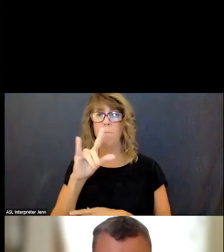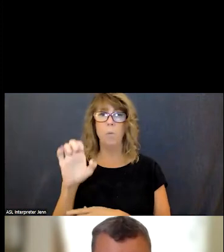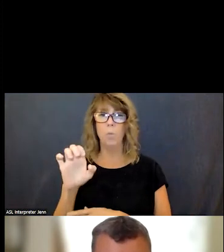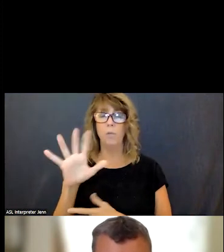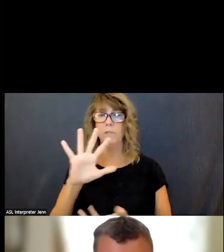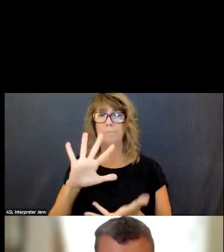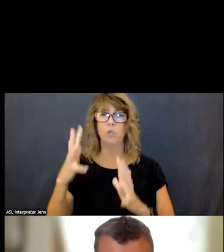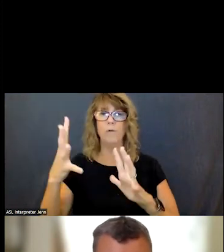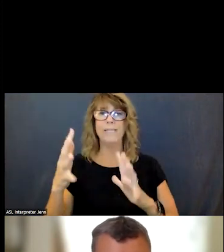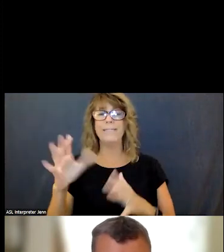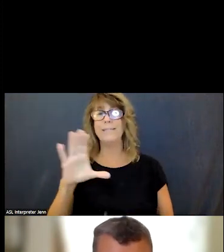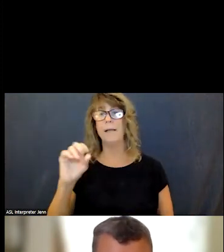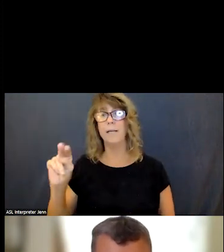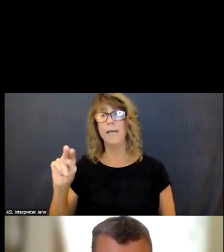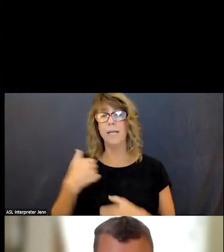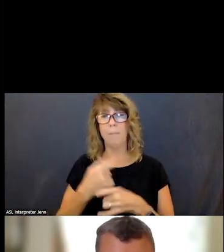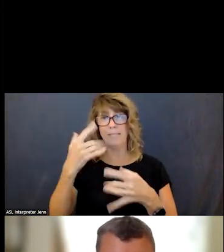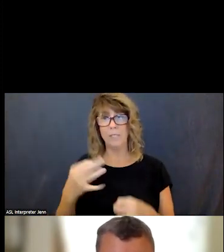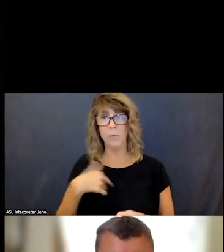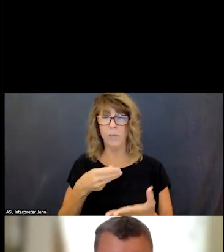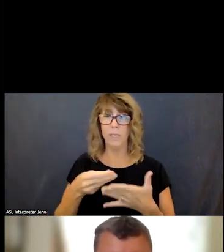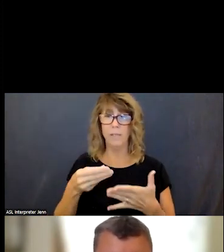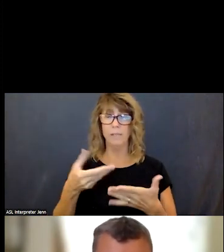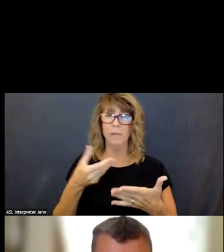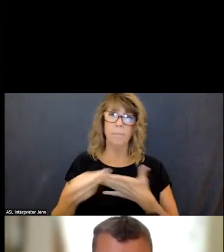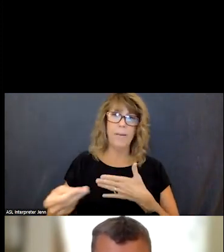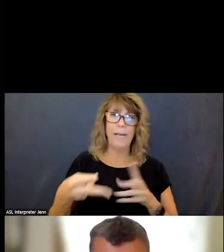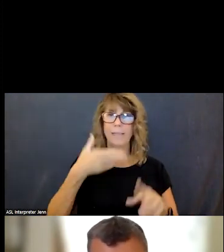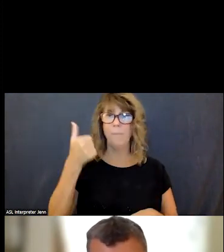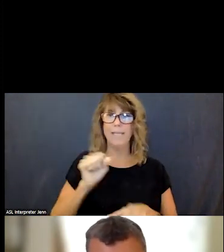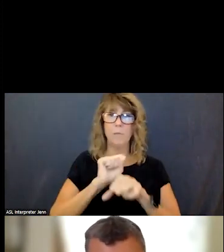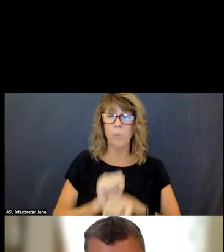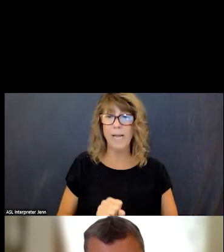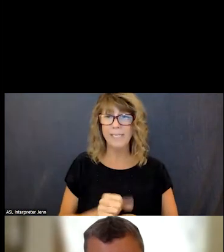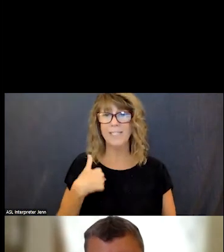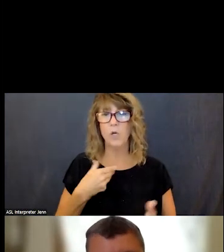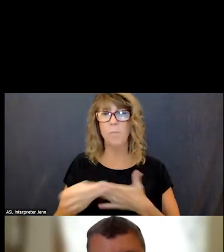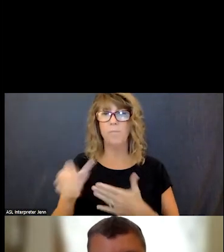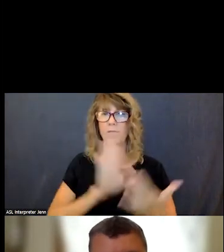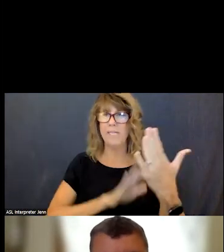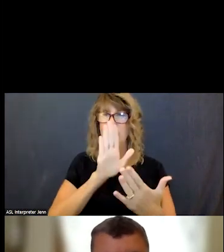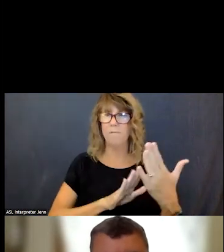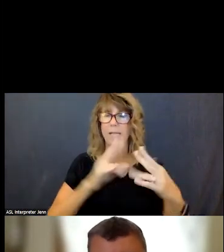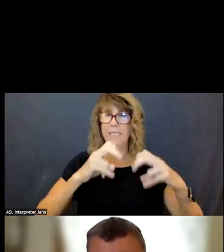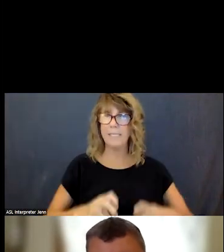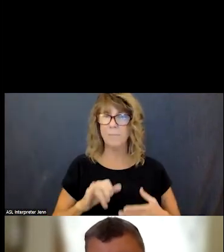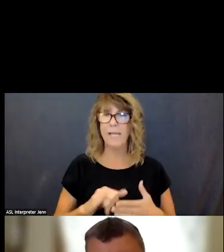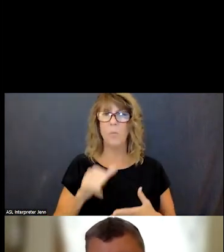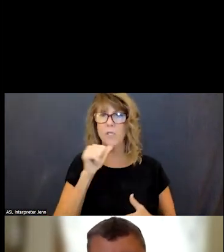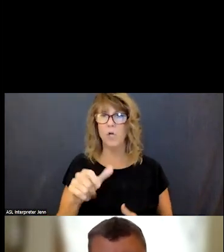Connecticut made the decision that we were going to purchase the best practice of purchasing face-to-face assessments, that we don't